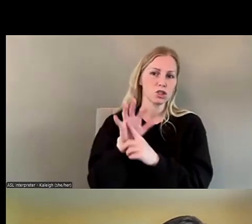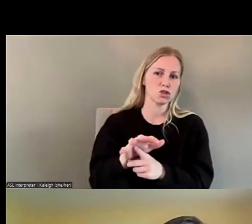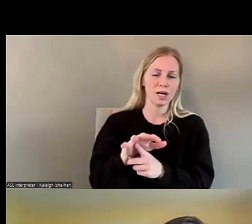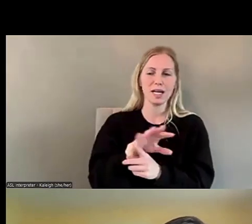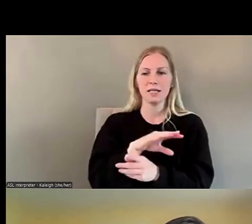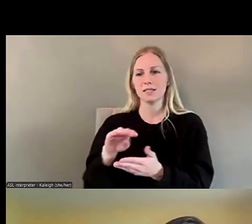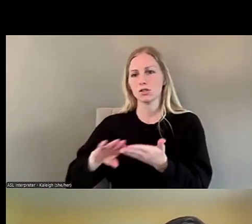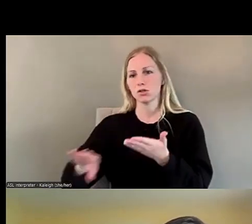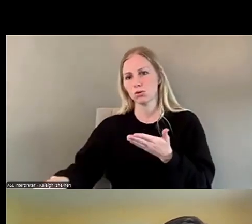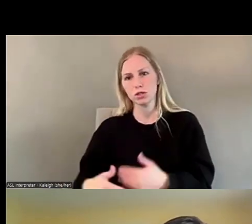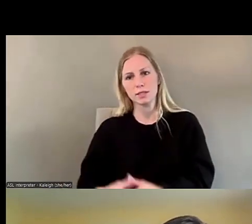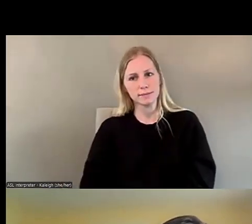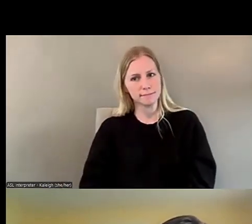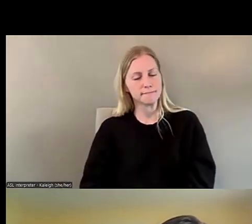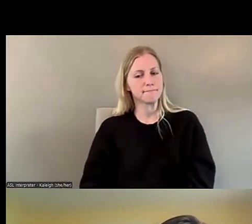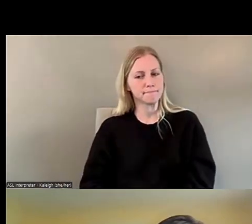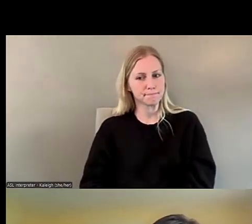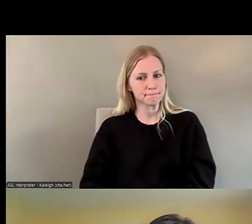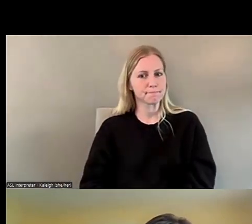response.